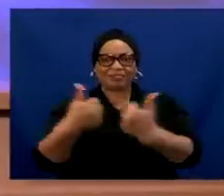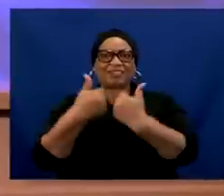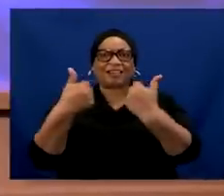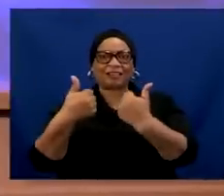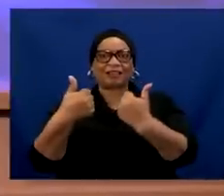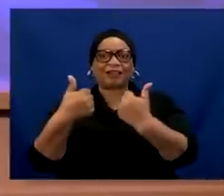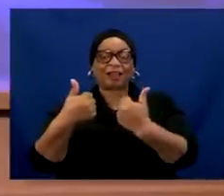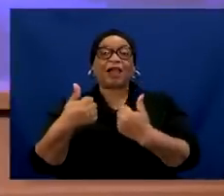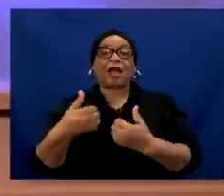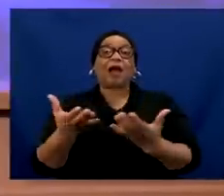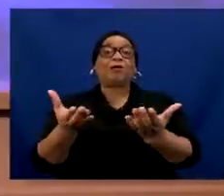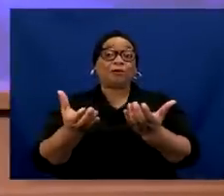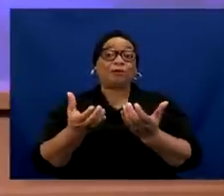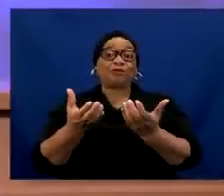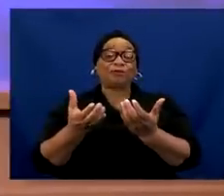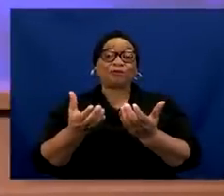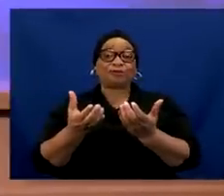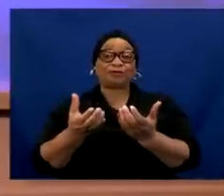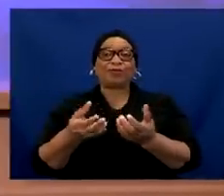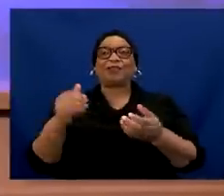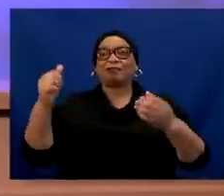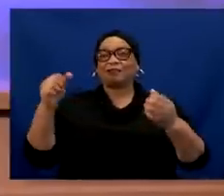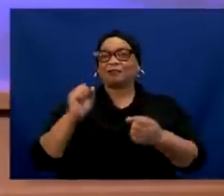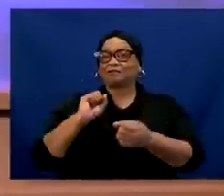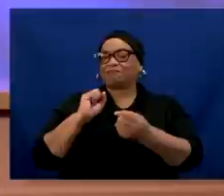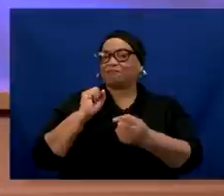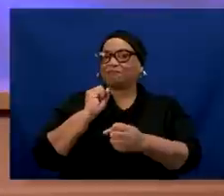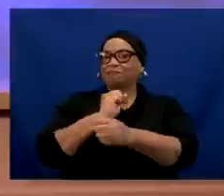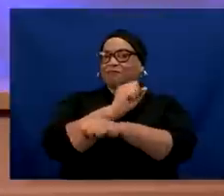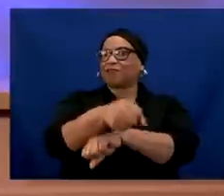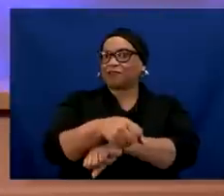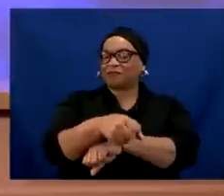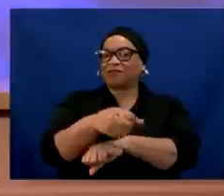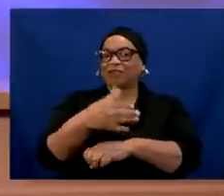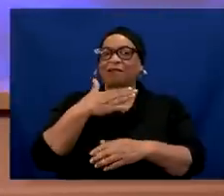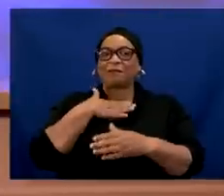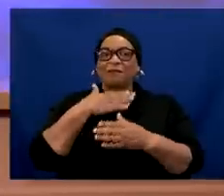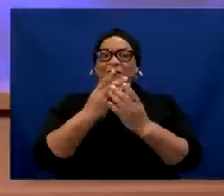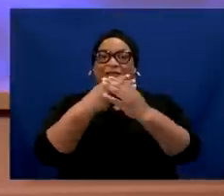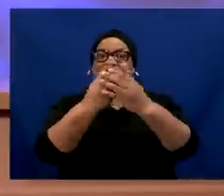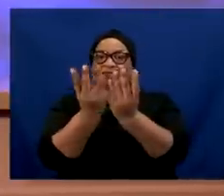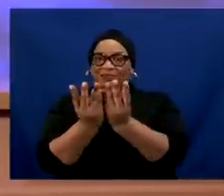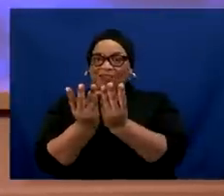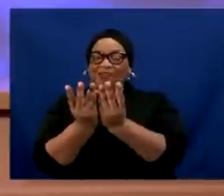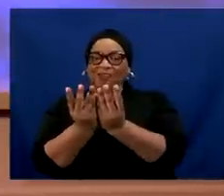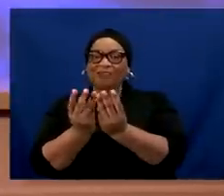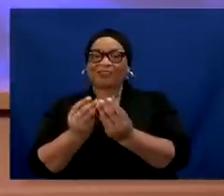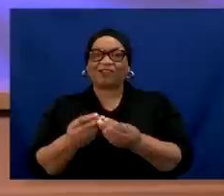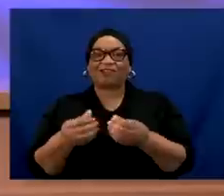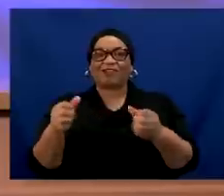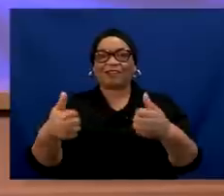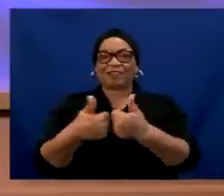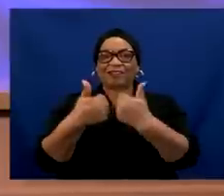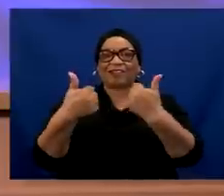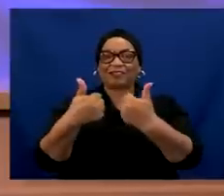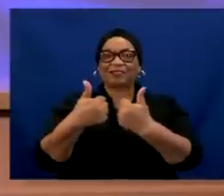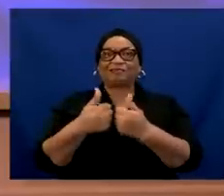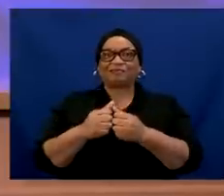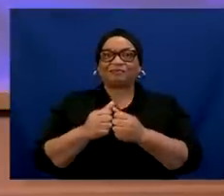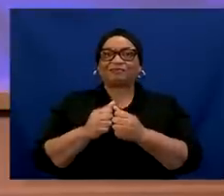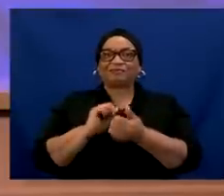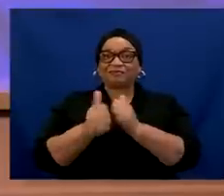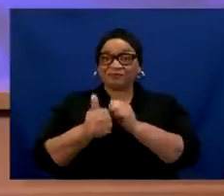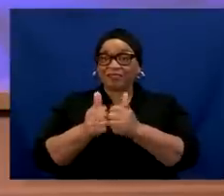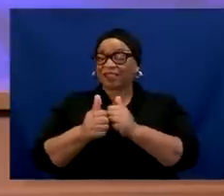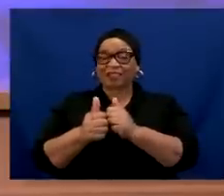Wish you would try to come this way. I don't play. If you're looking for Reverend Cosby at the spades